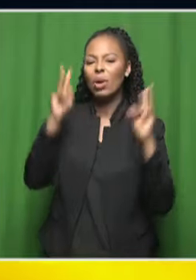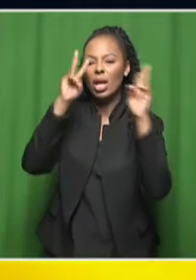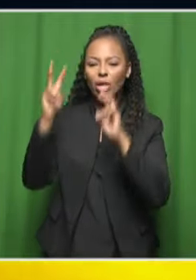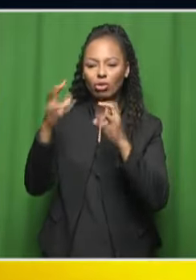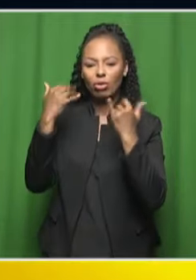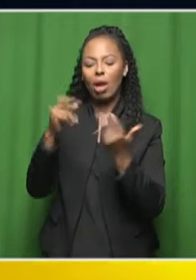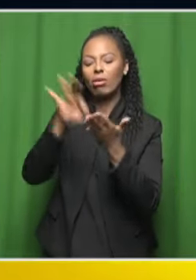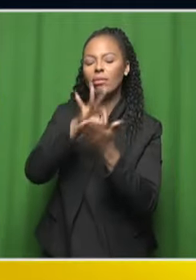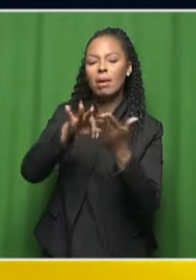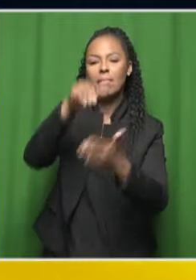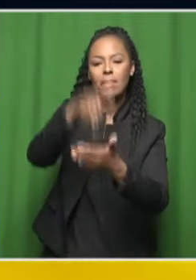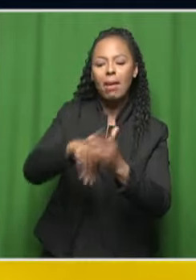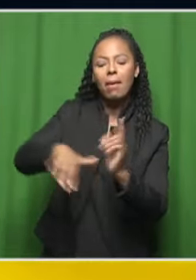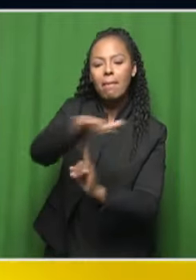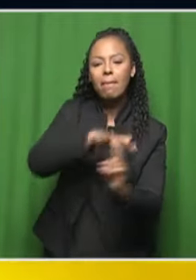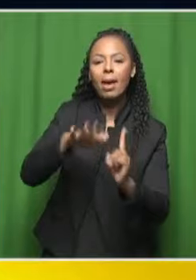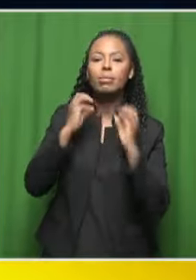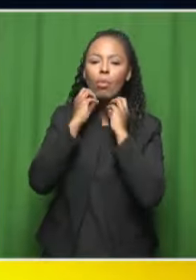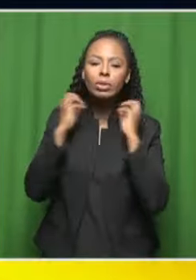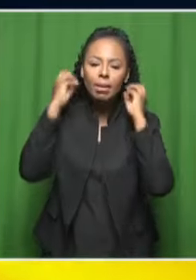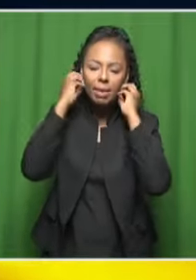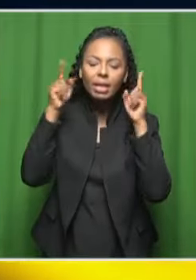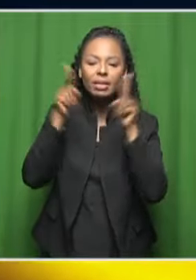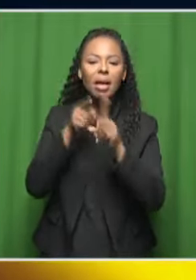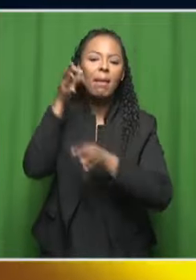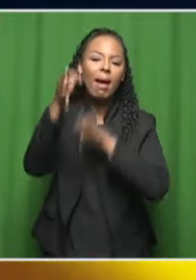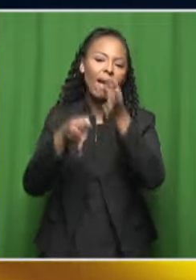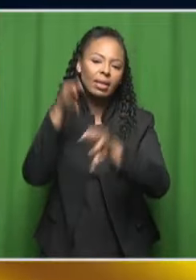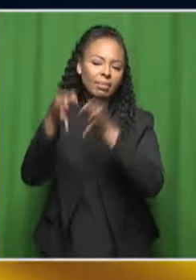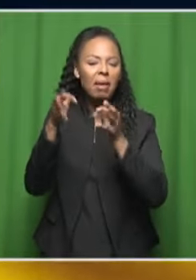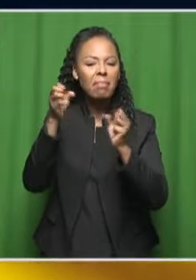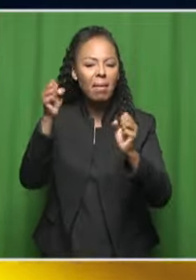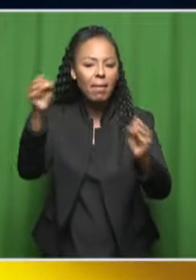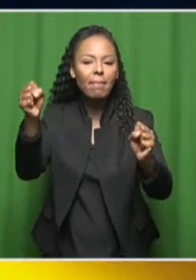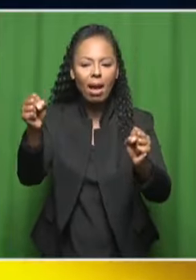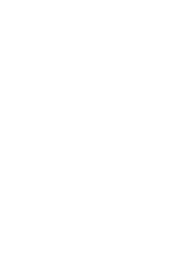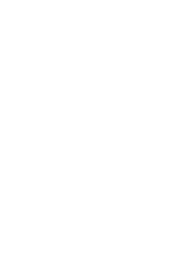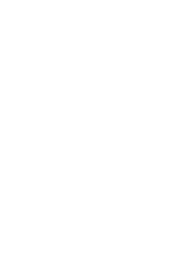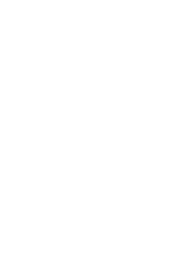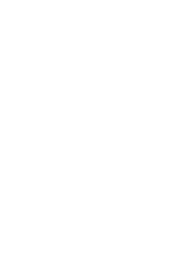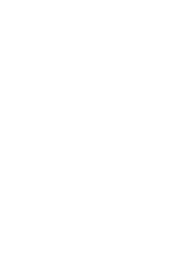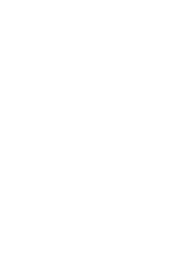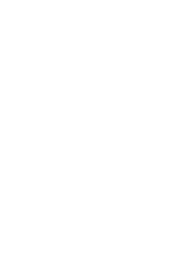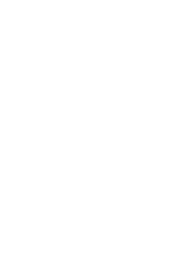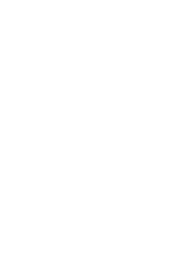general election in Mozambique and also giving us a bit of a sense of who the main candidates are.